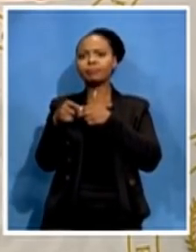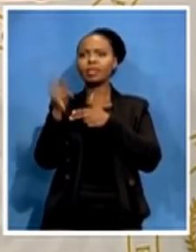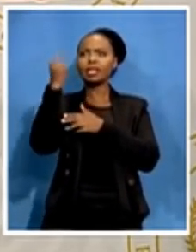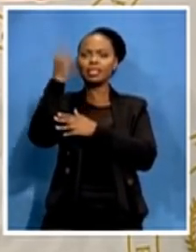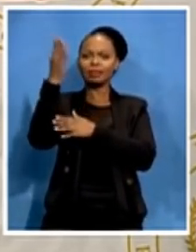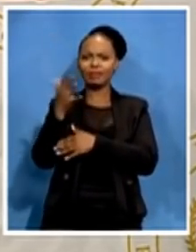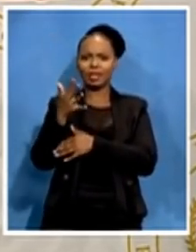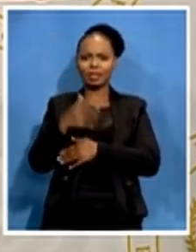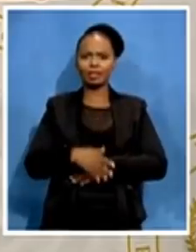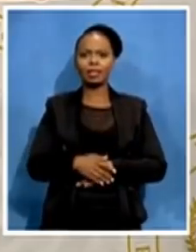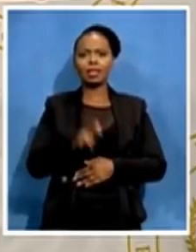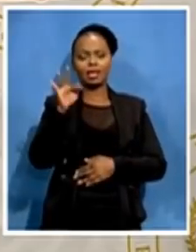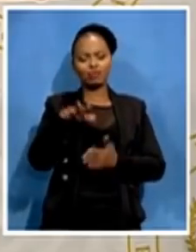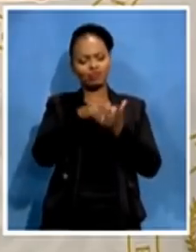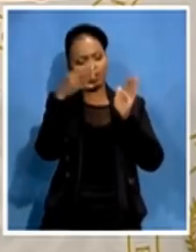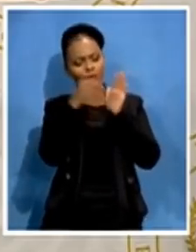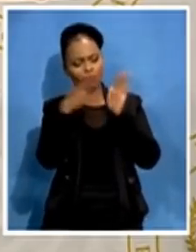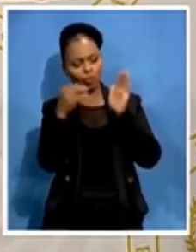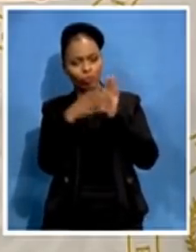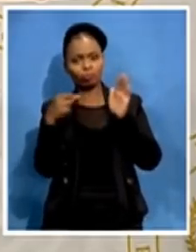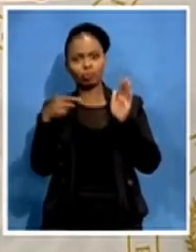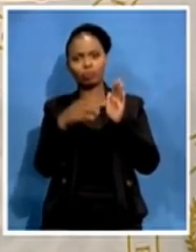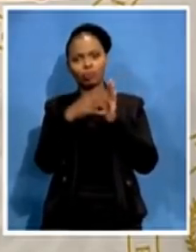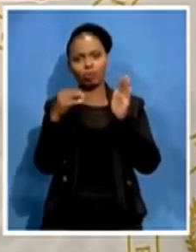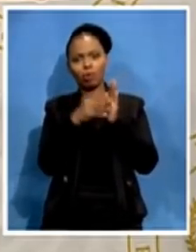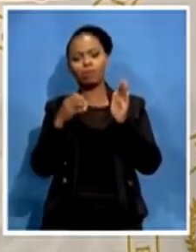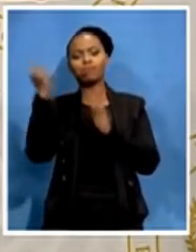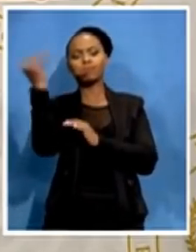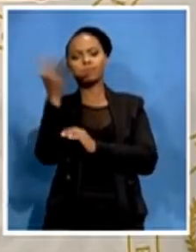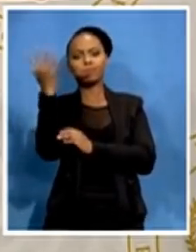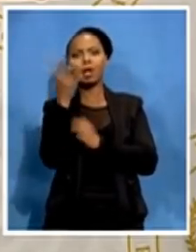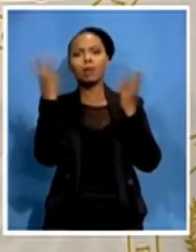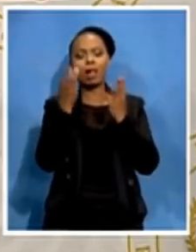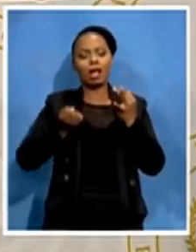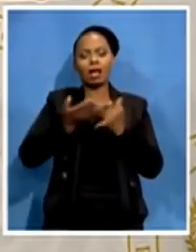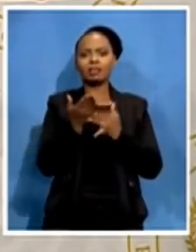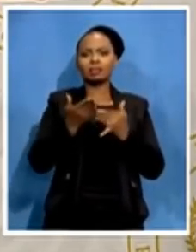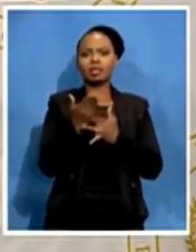people can simply access them, file them and access them